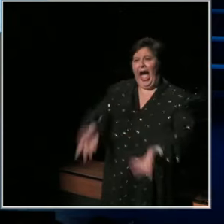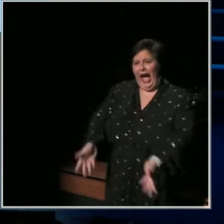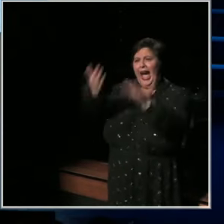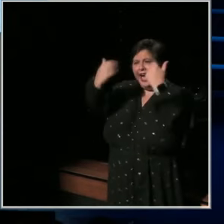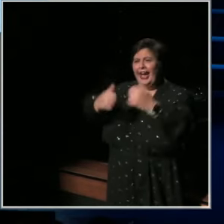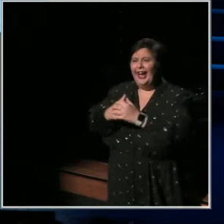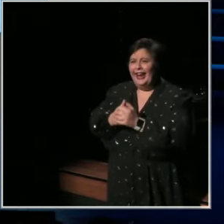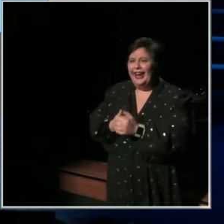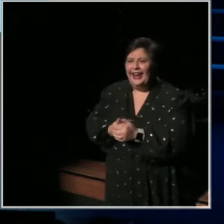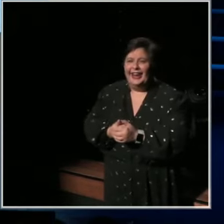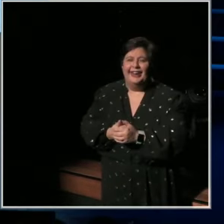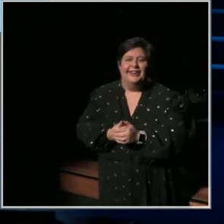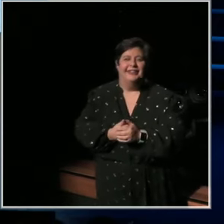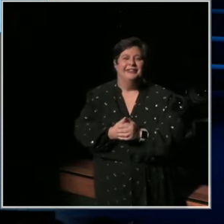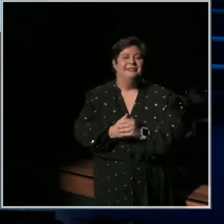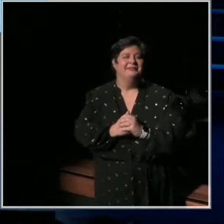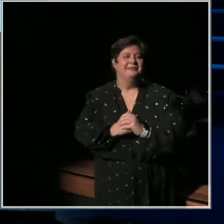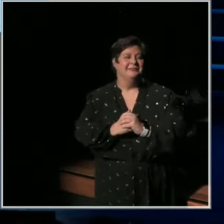can.